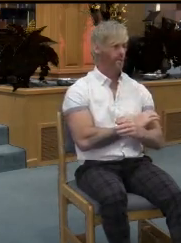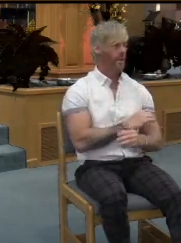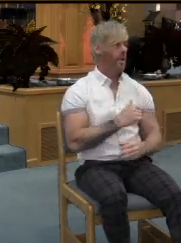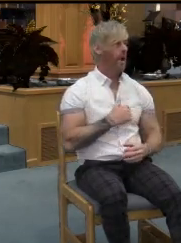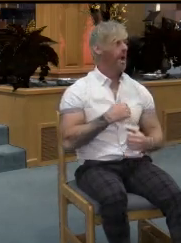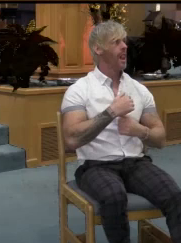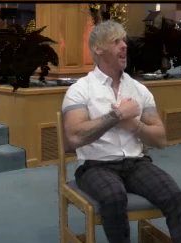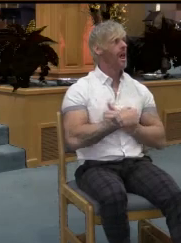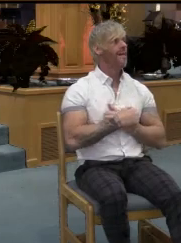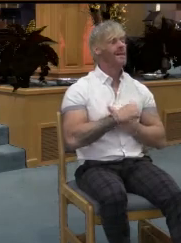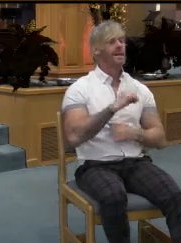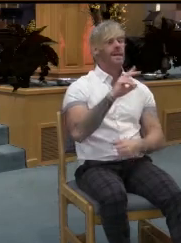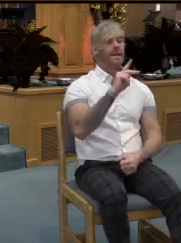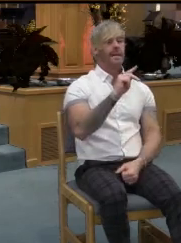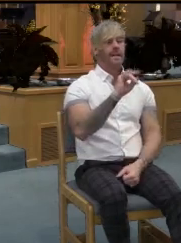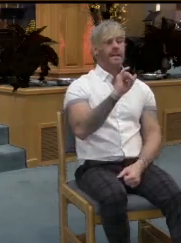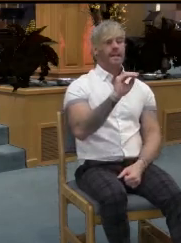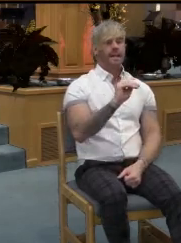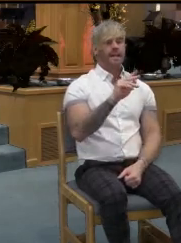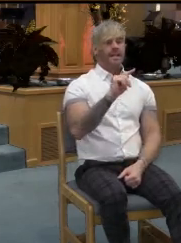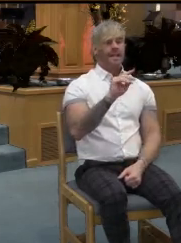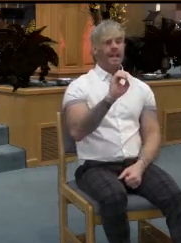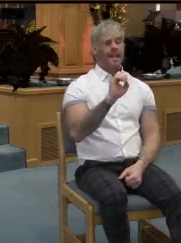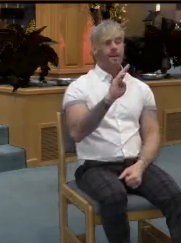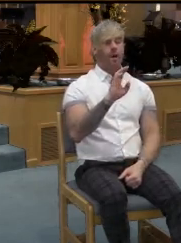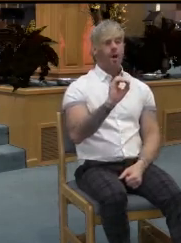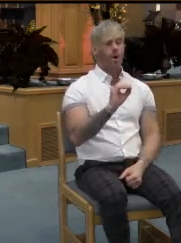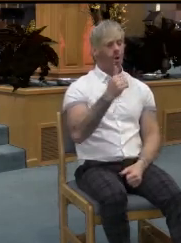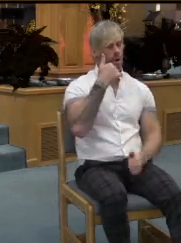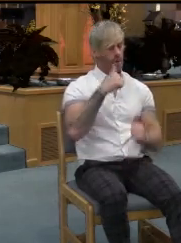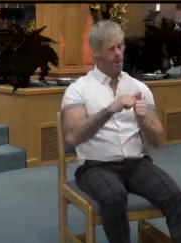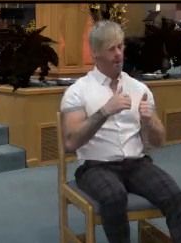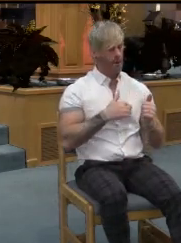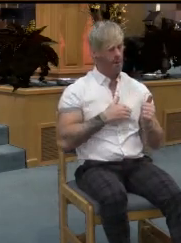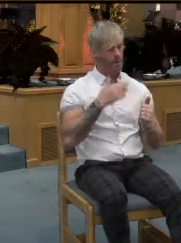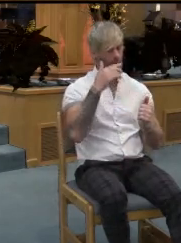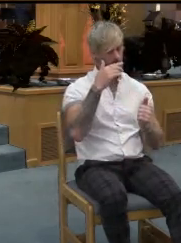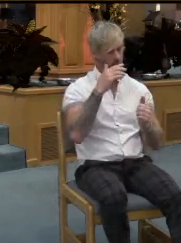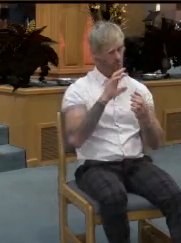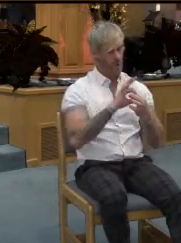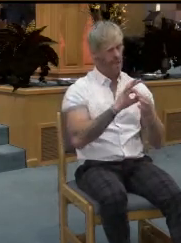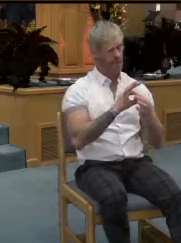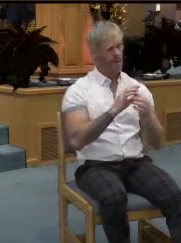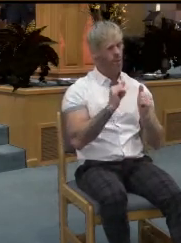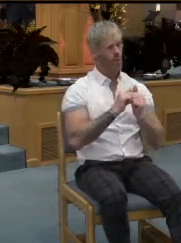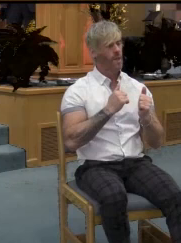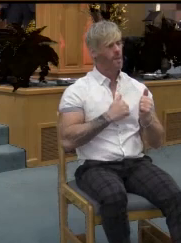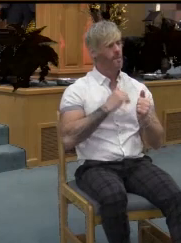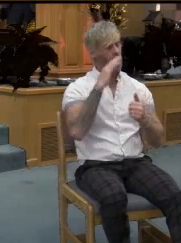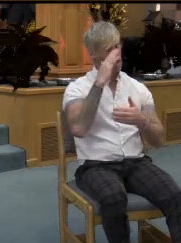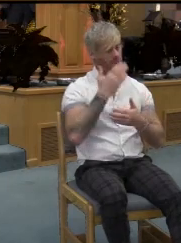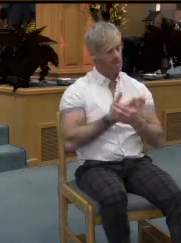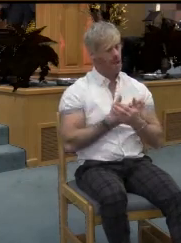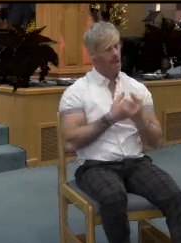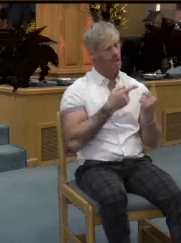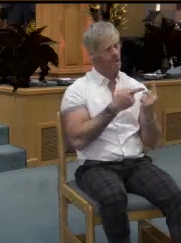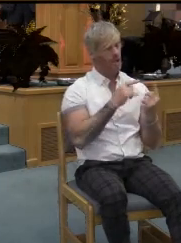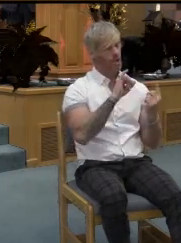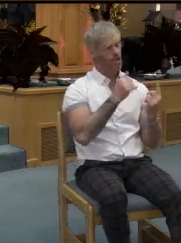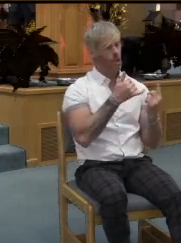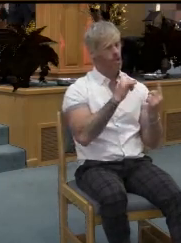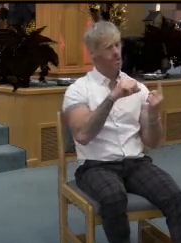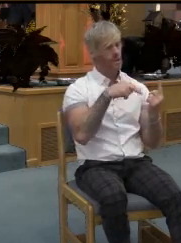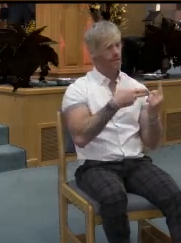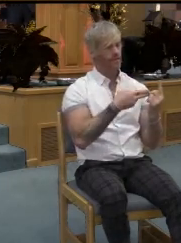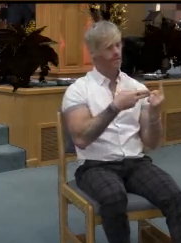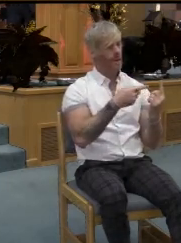Tebow. Remember, I was talking to you about my relationship with Joseph, and Joseph called me the other day. He said, hey, I just committed Twin Lakes Baptist Church to do something.